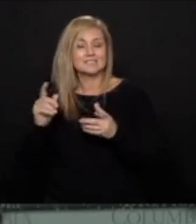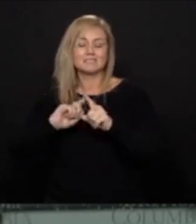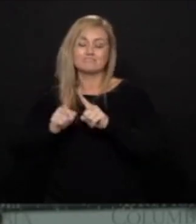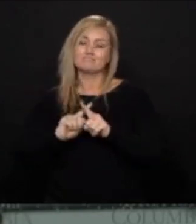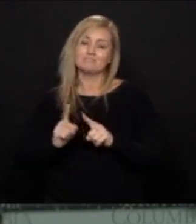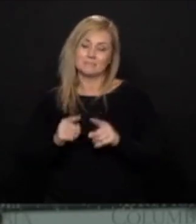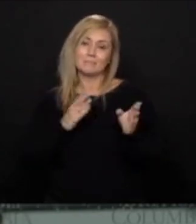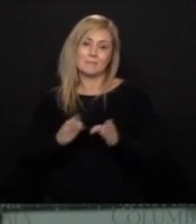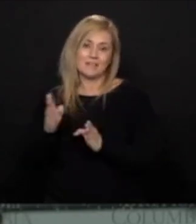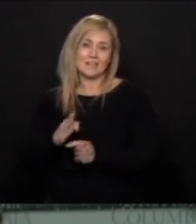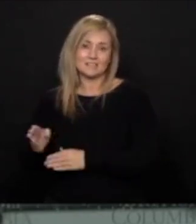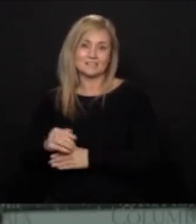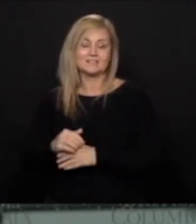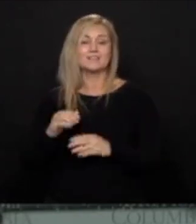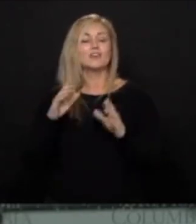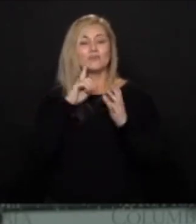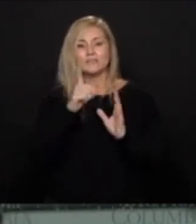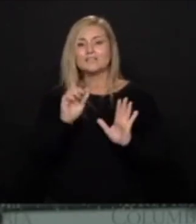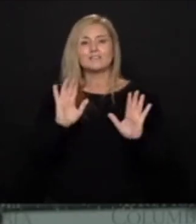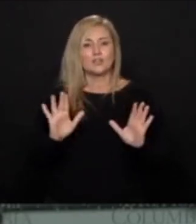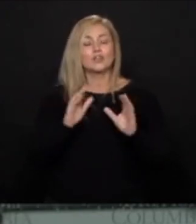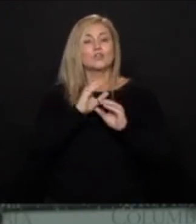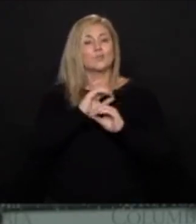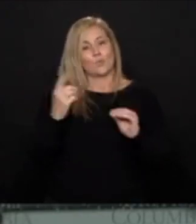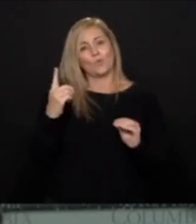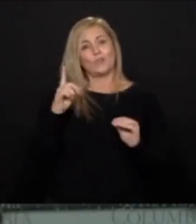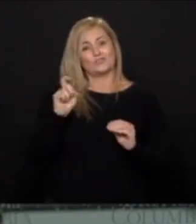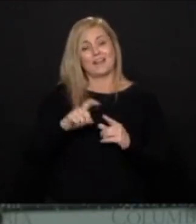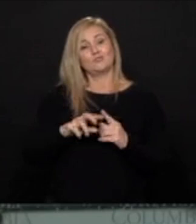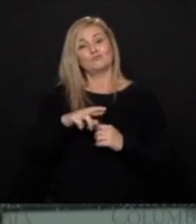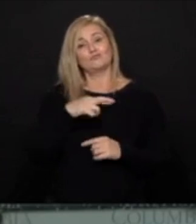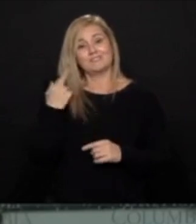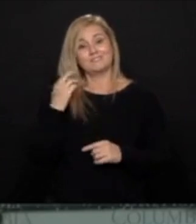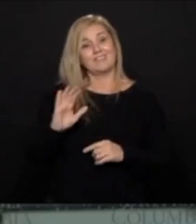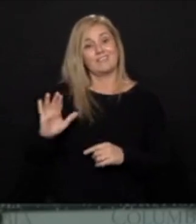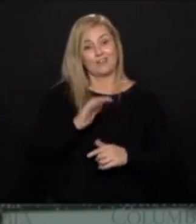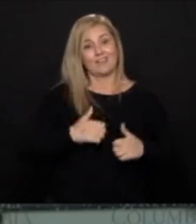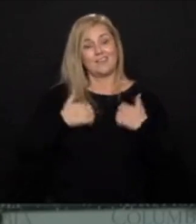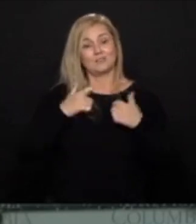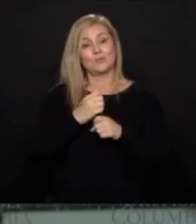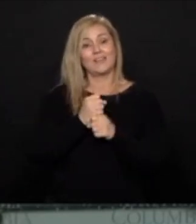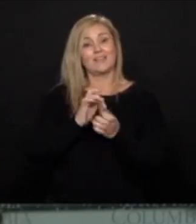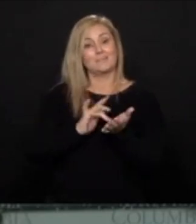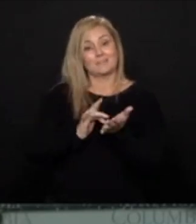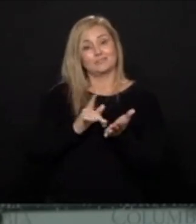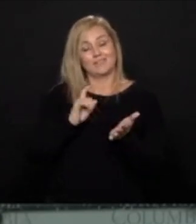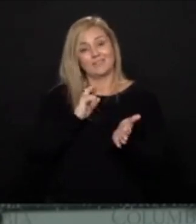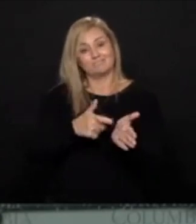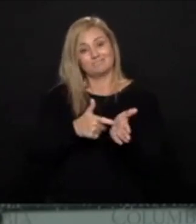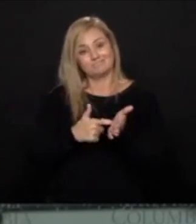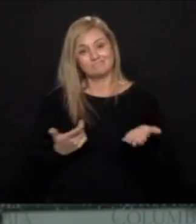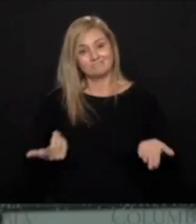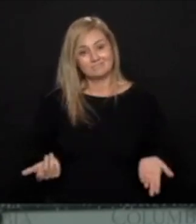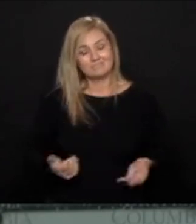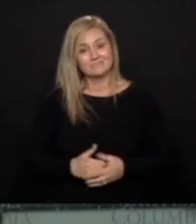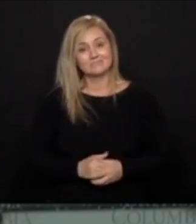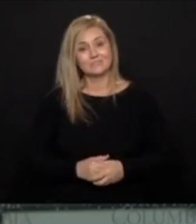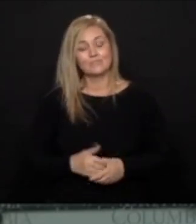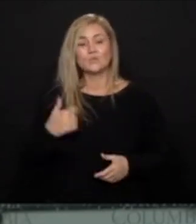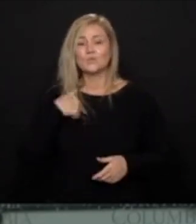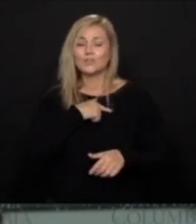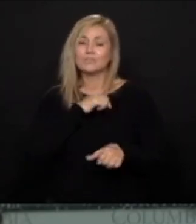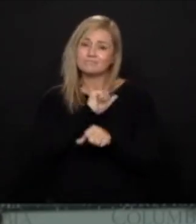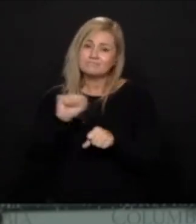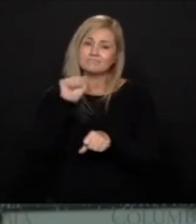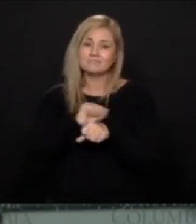and other measures. Because nobody should have to risk their life to get the medication that they need. We're